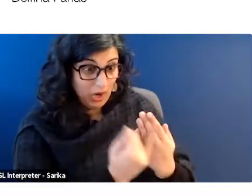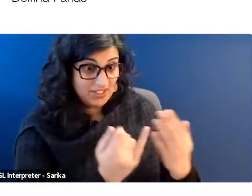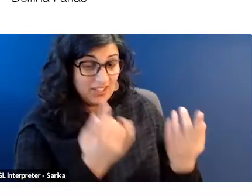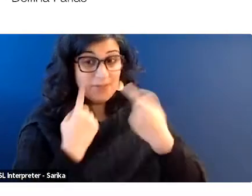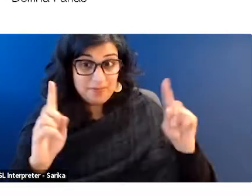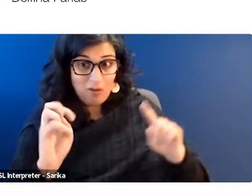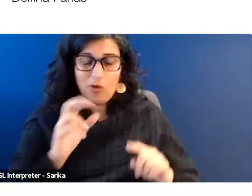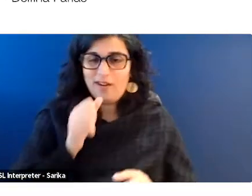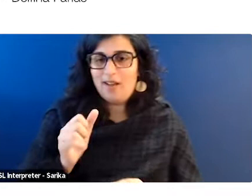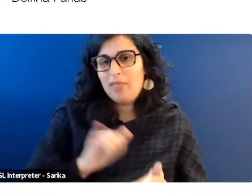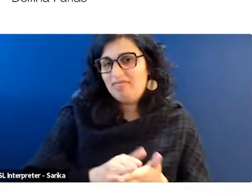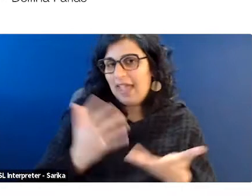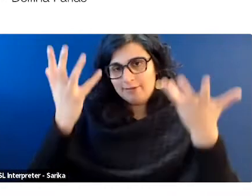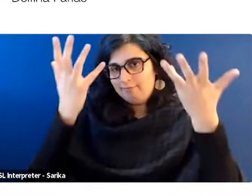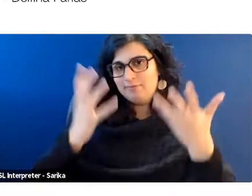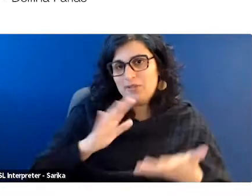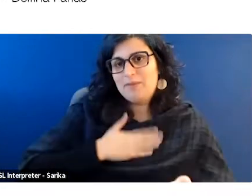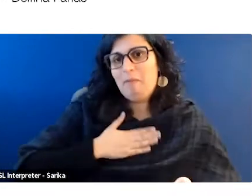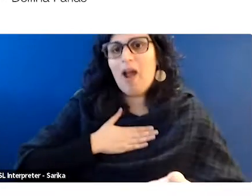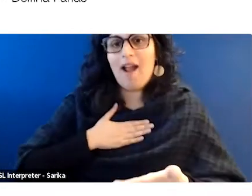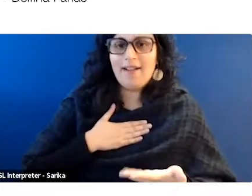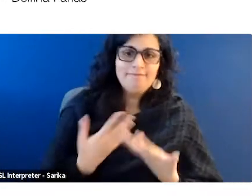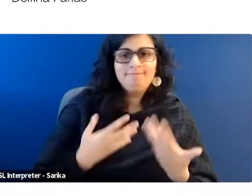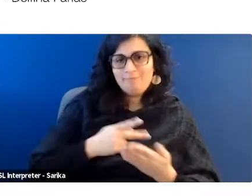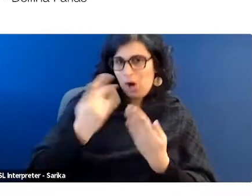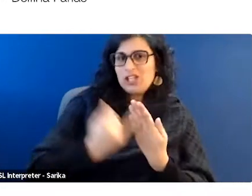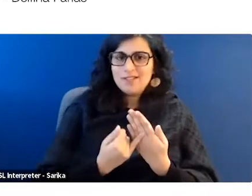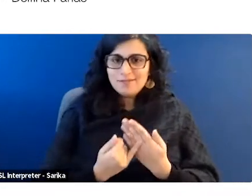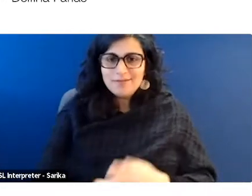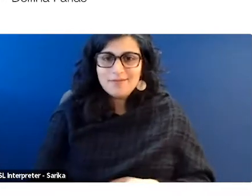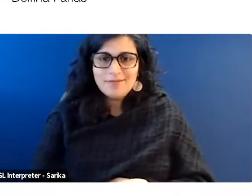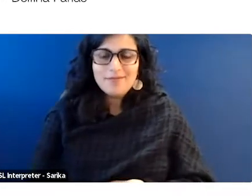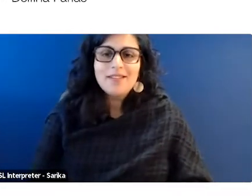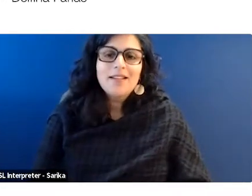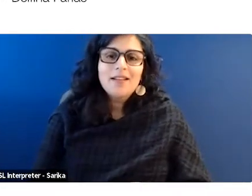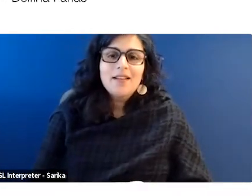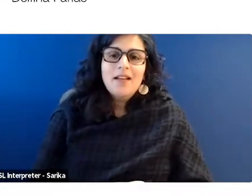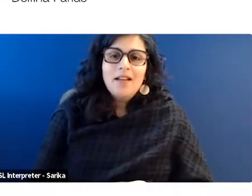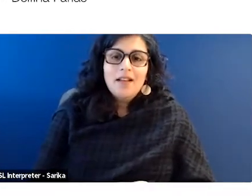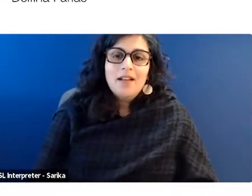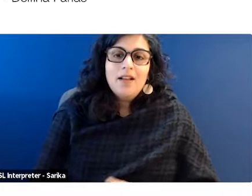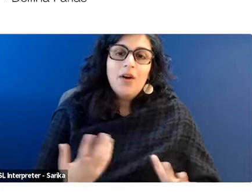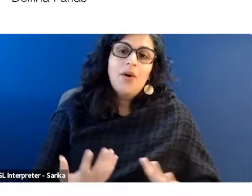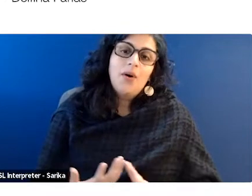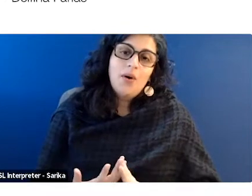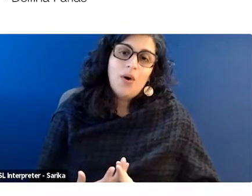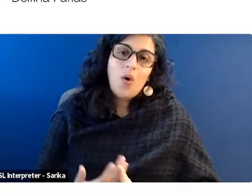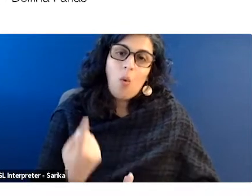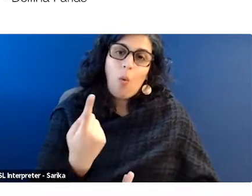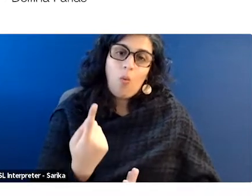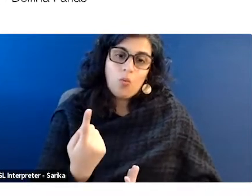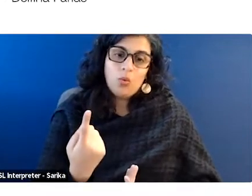But that was pretty much my project. And if there is one thing that modular